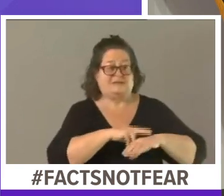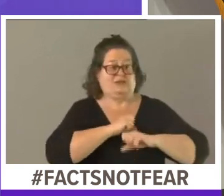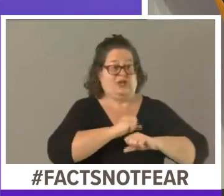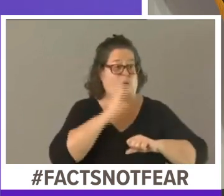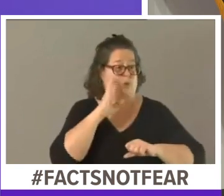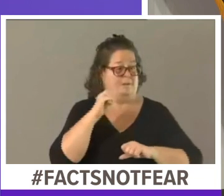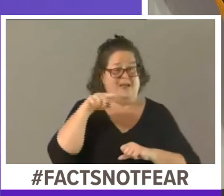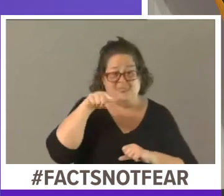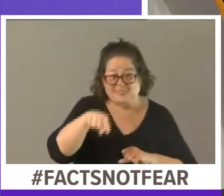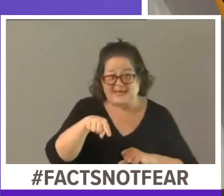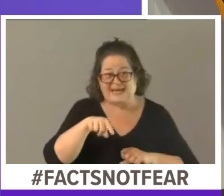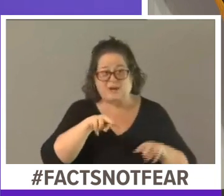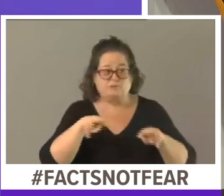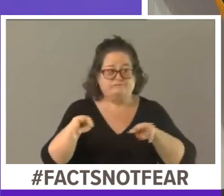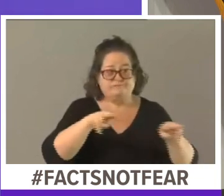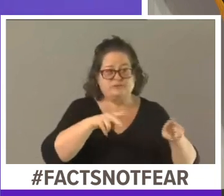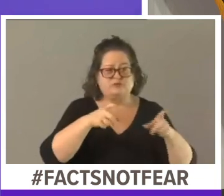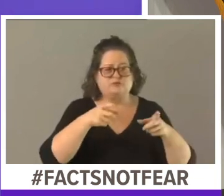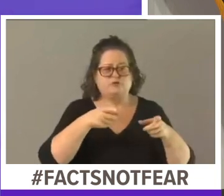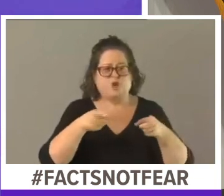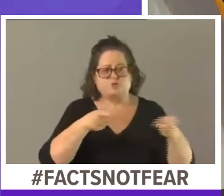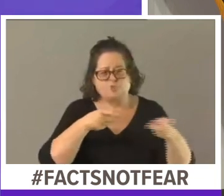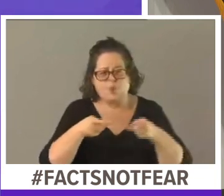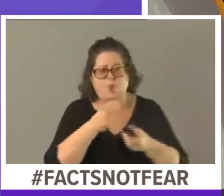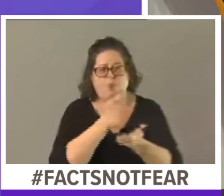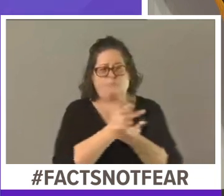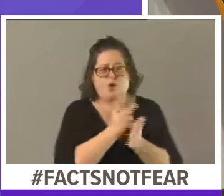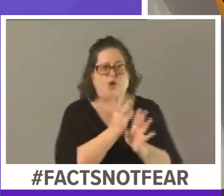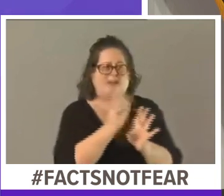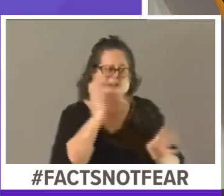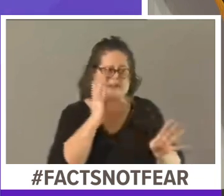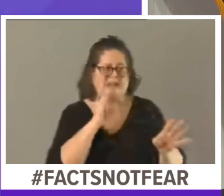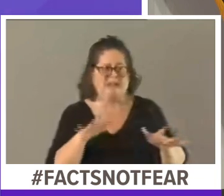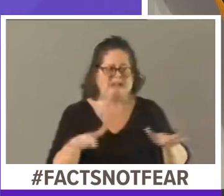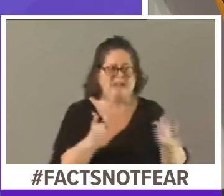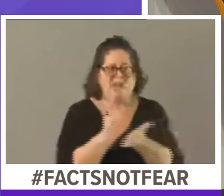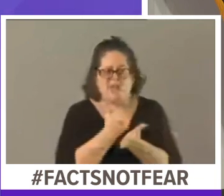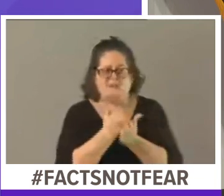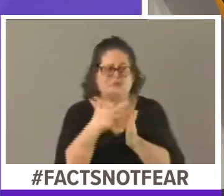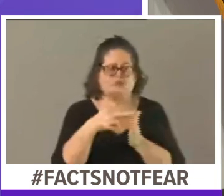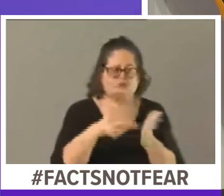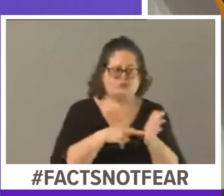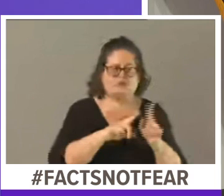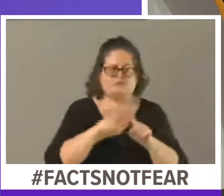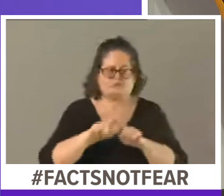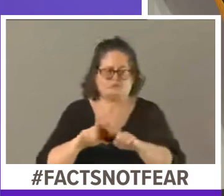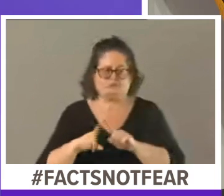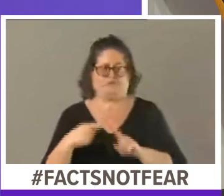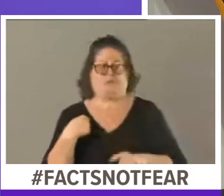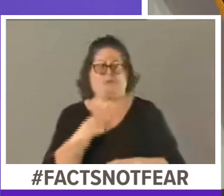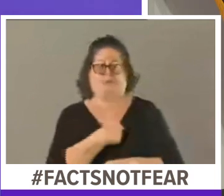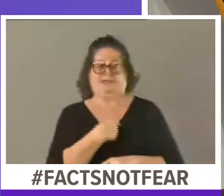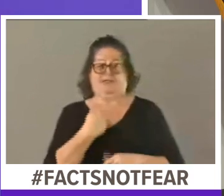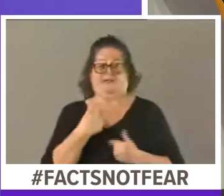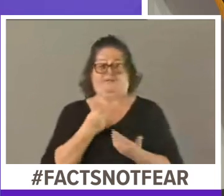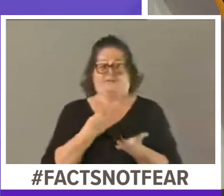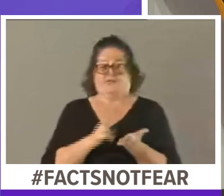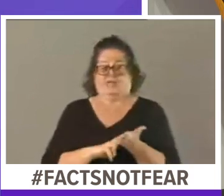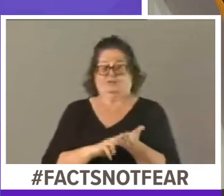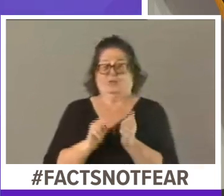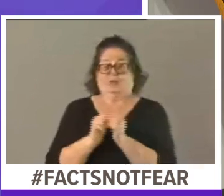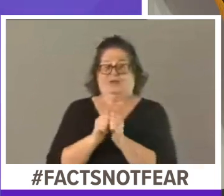other logistics and wraparound services. And then our HHS contracted healthcare workers will actually do a